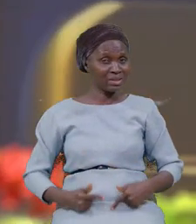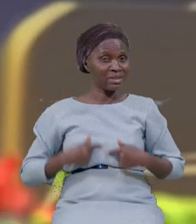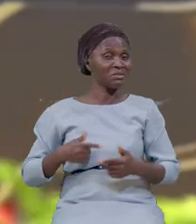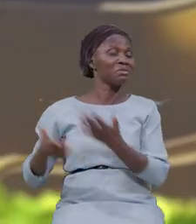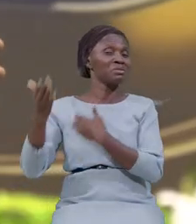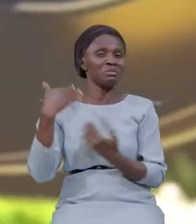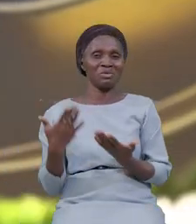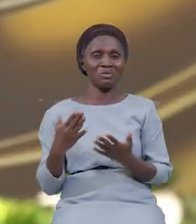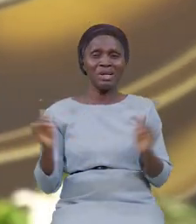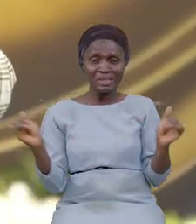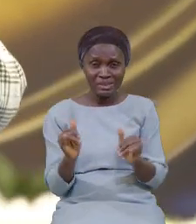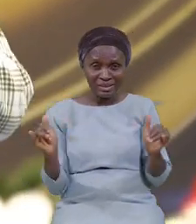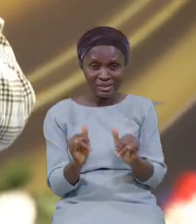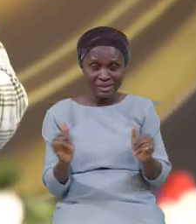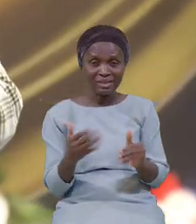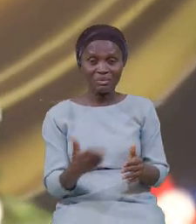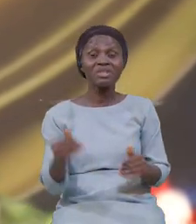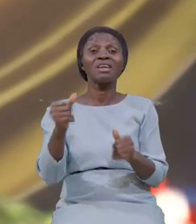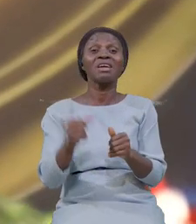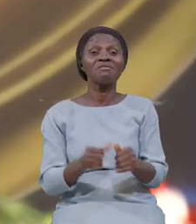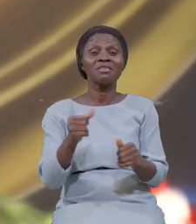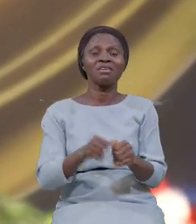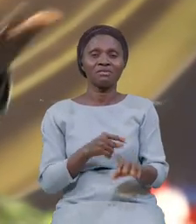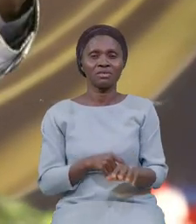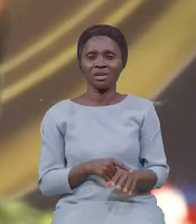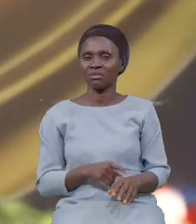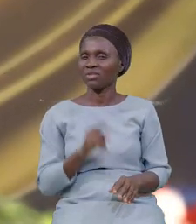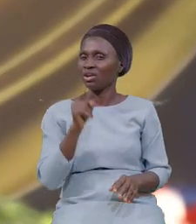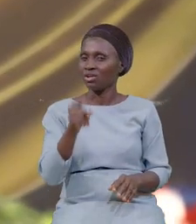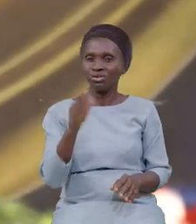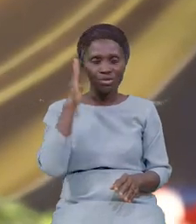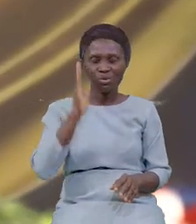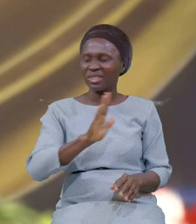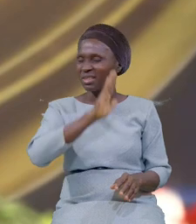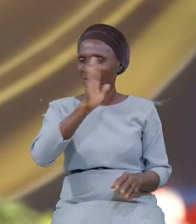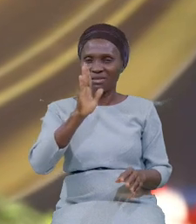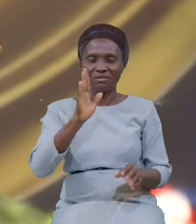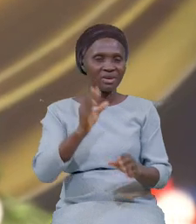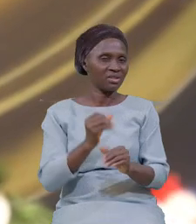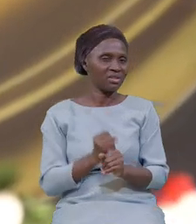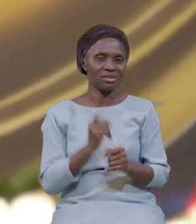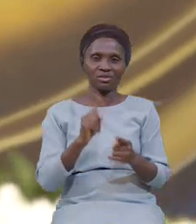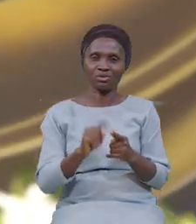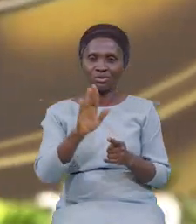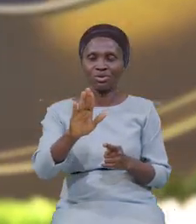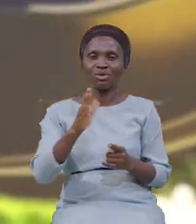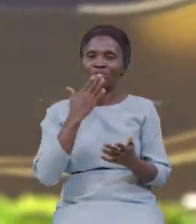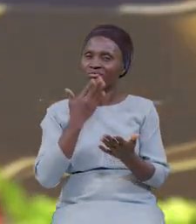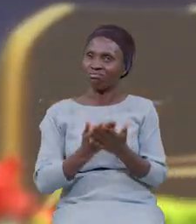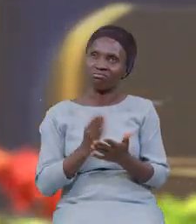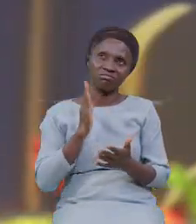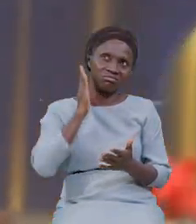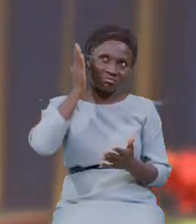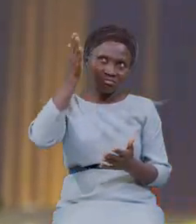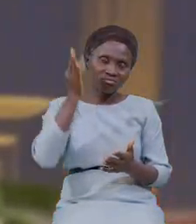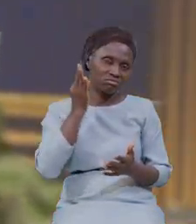never get to a different destination. It might be a simple thing, like one of our speakers